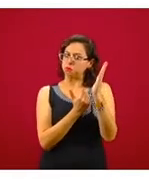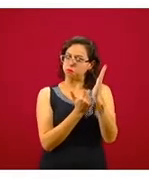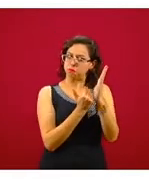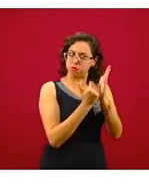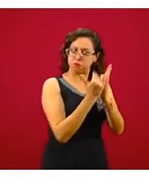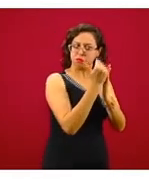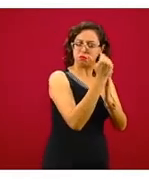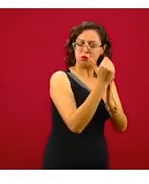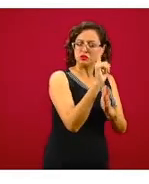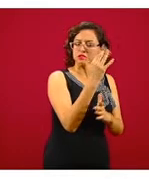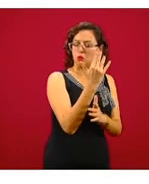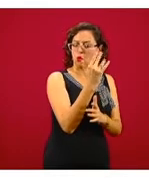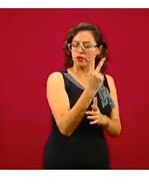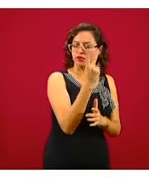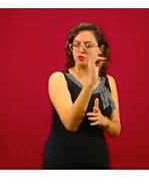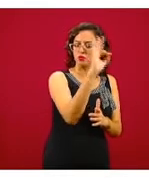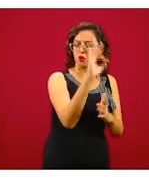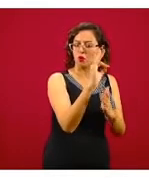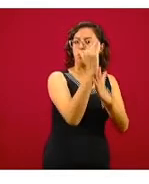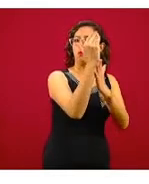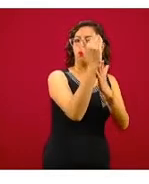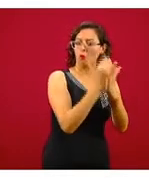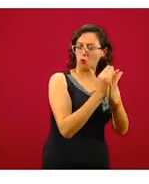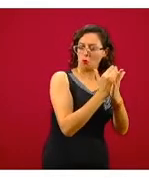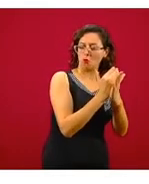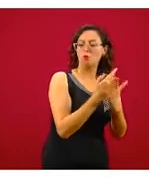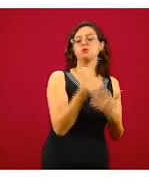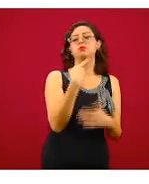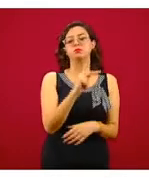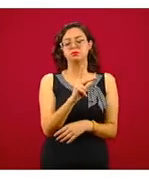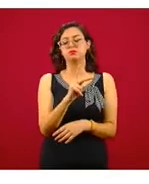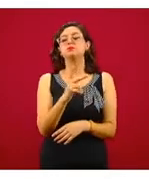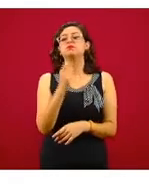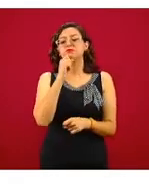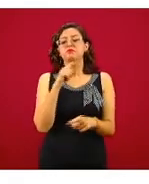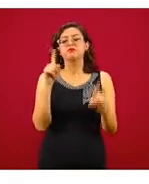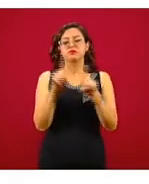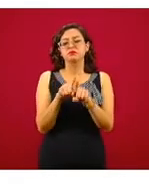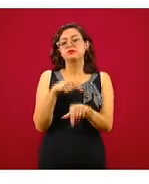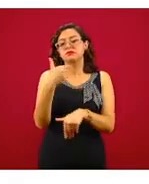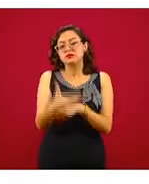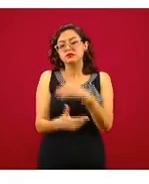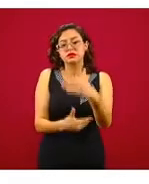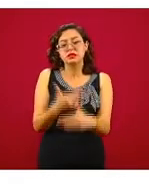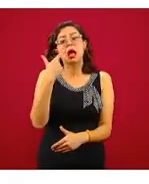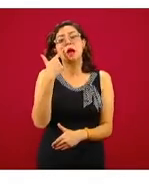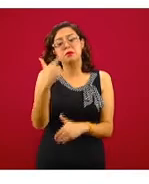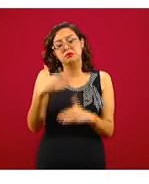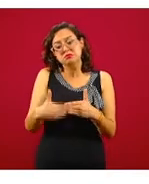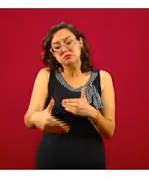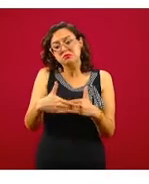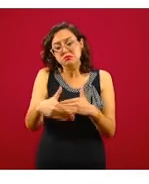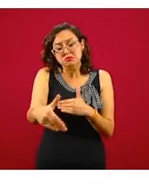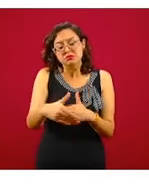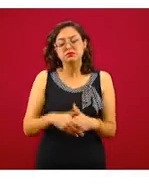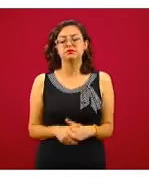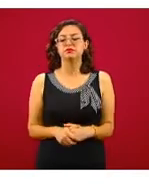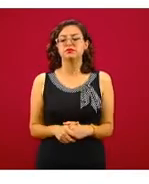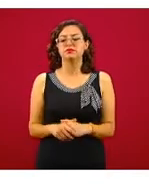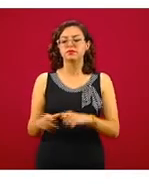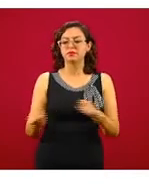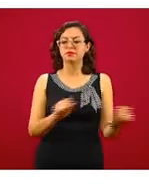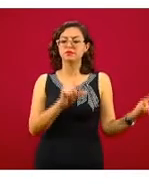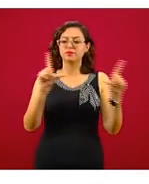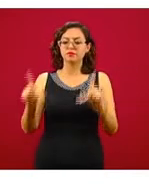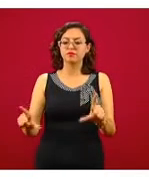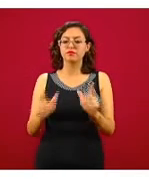ser el 52%. Pero bueno, With vamos a ver esto realmente We've cómo se sigue seen a comportando small durante la decrease semana. in our La percentage siguiente diapositiva,